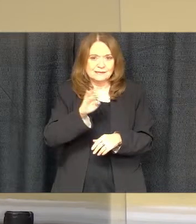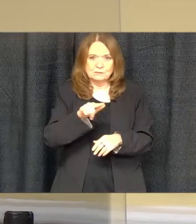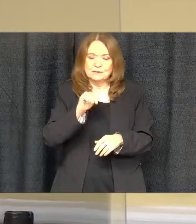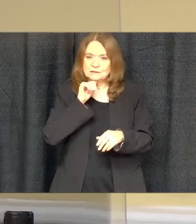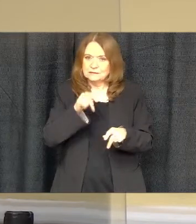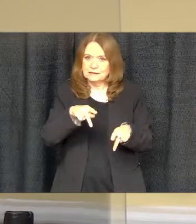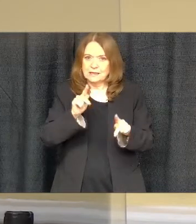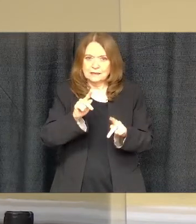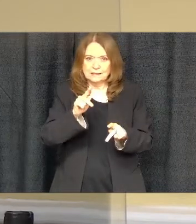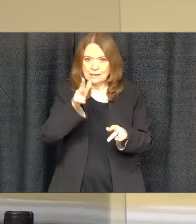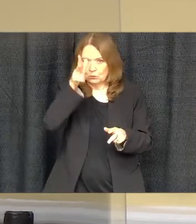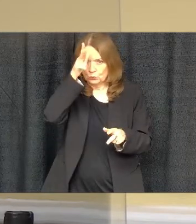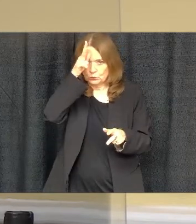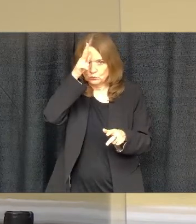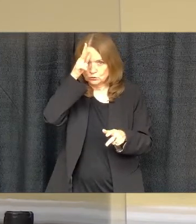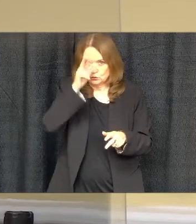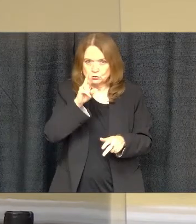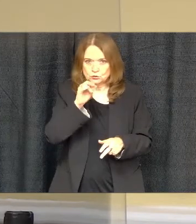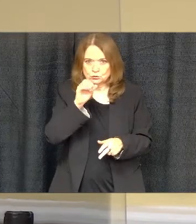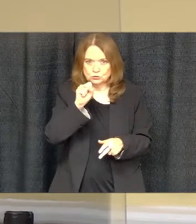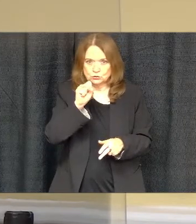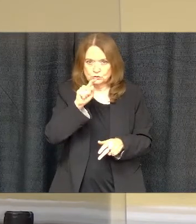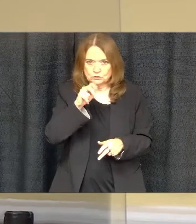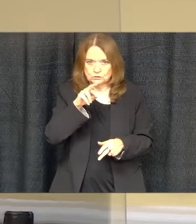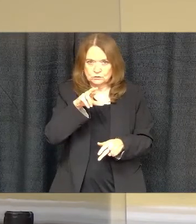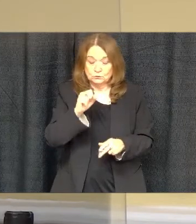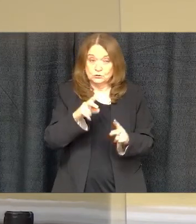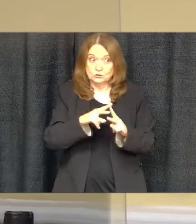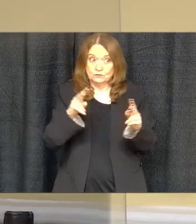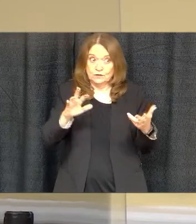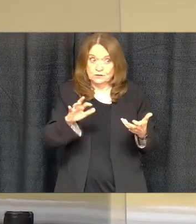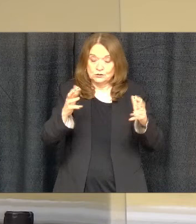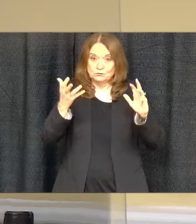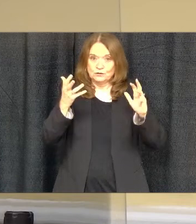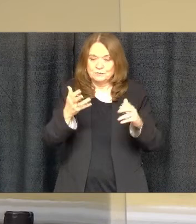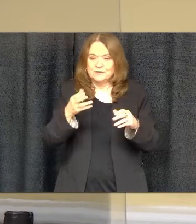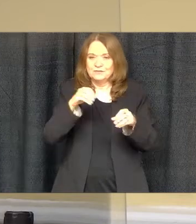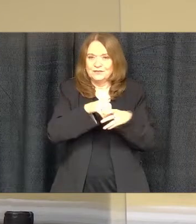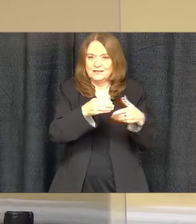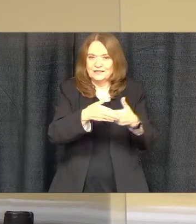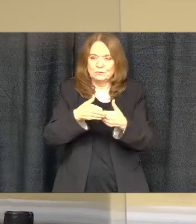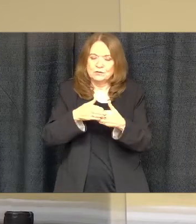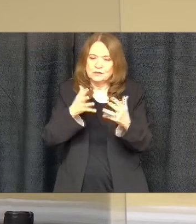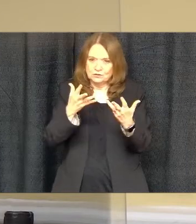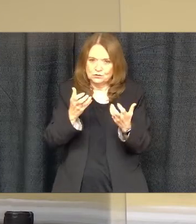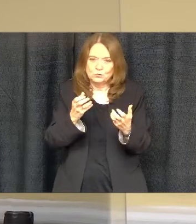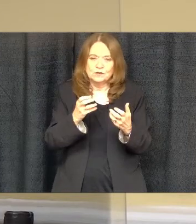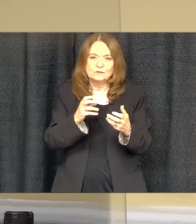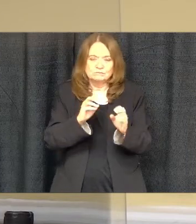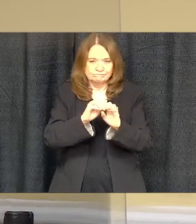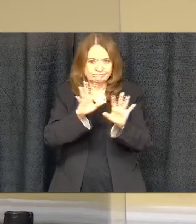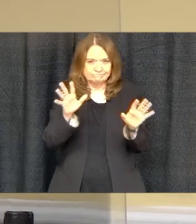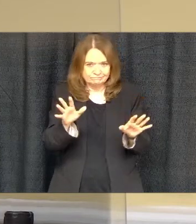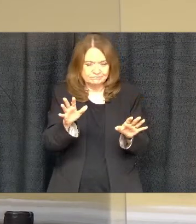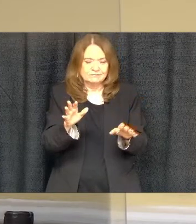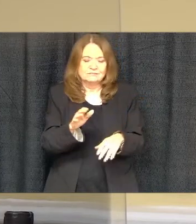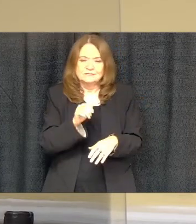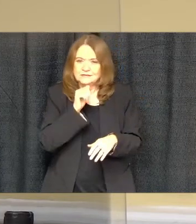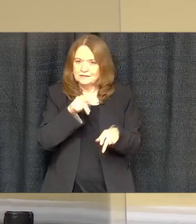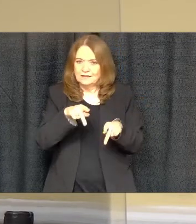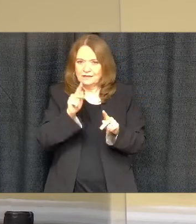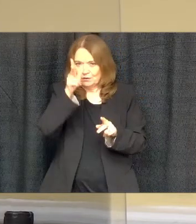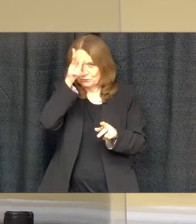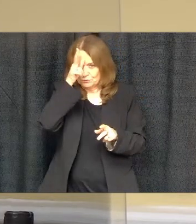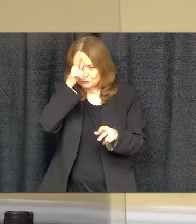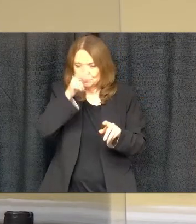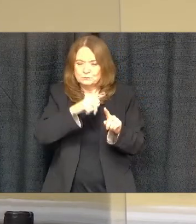allow roosters, which are, of course, very disruptive to neighborhoods. So I just wanted to put that out there for everyone else. But